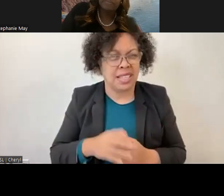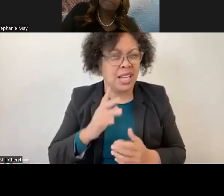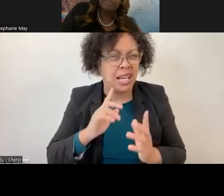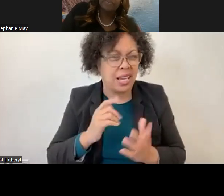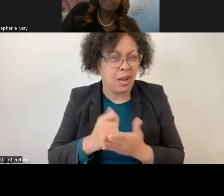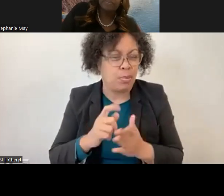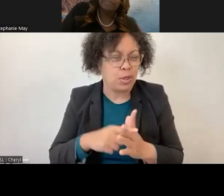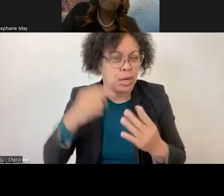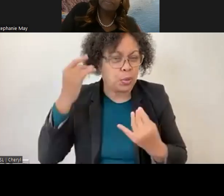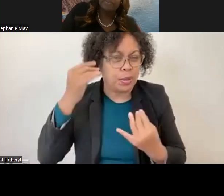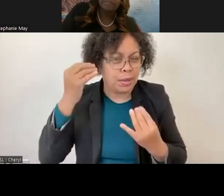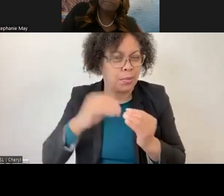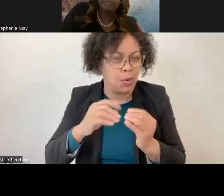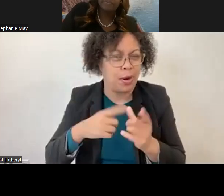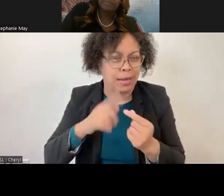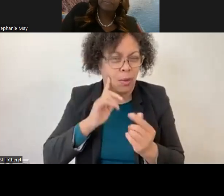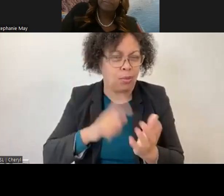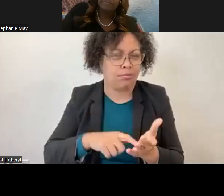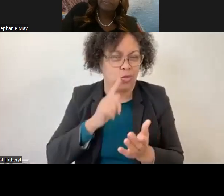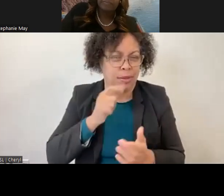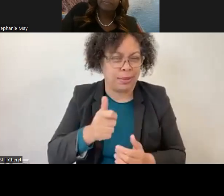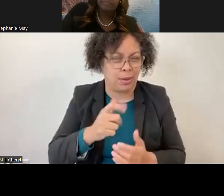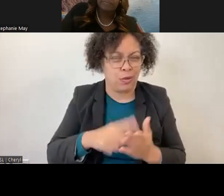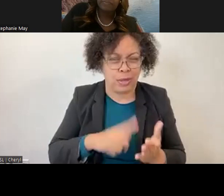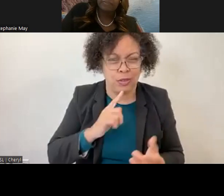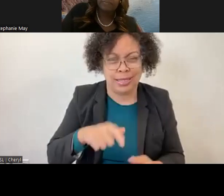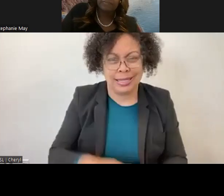so that they can really start thinking about that question.